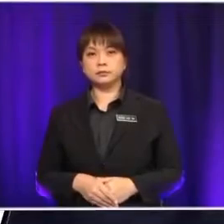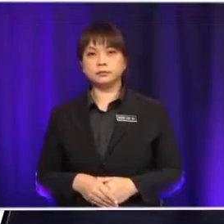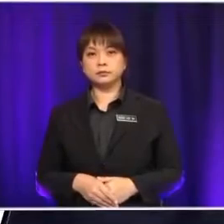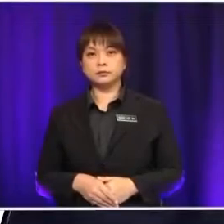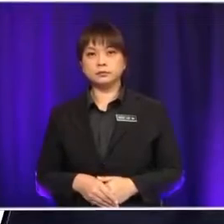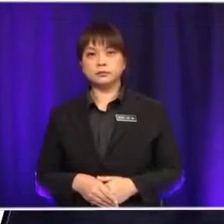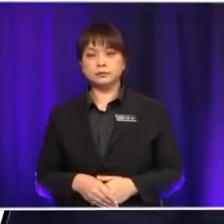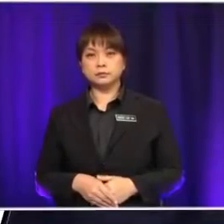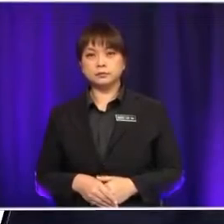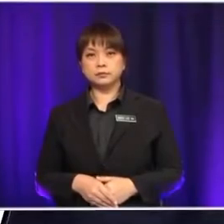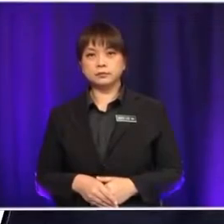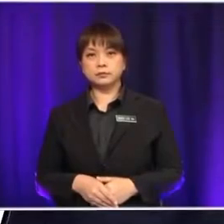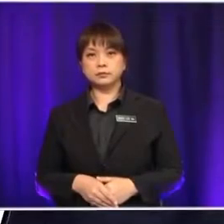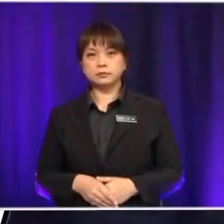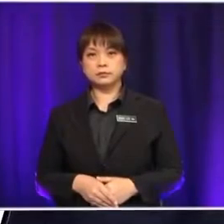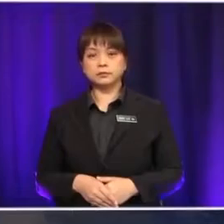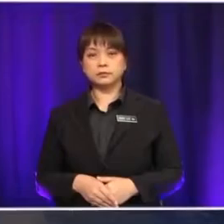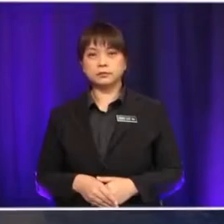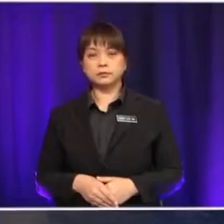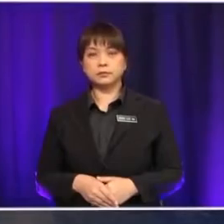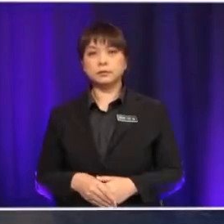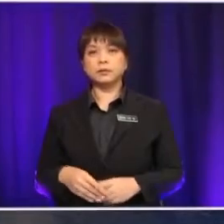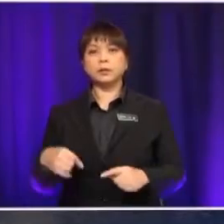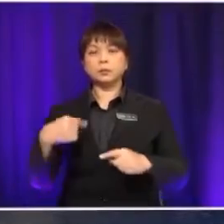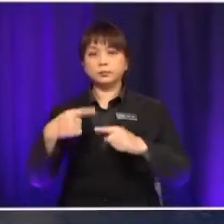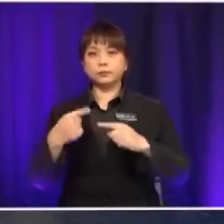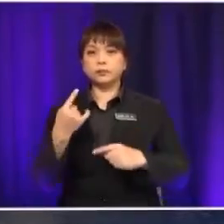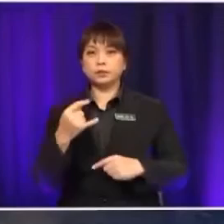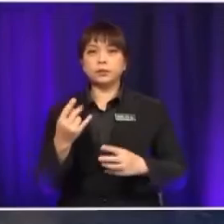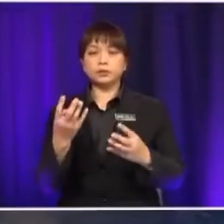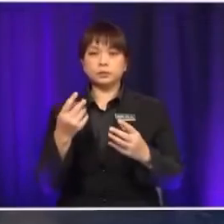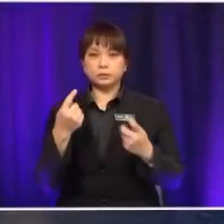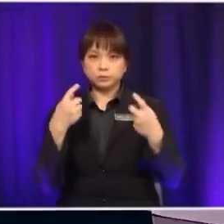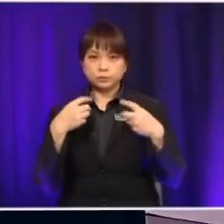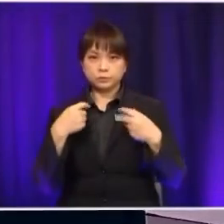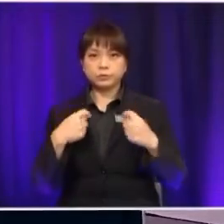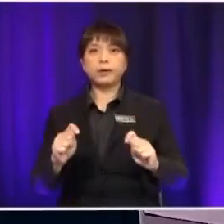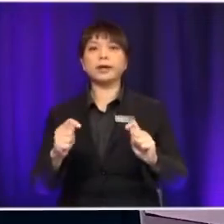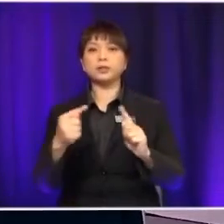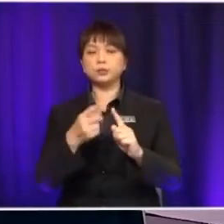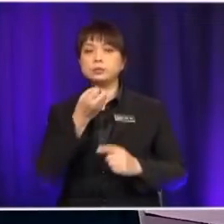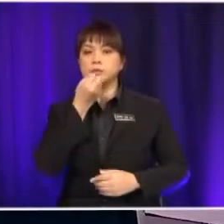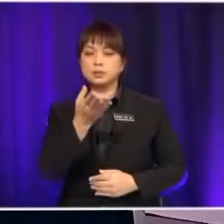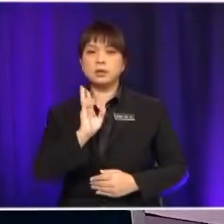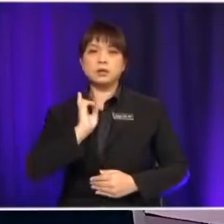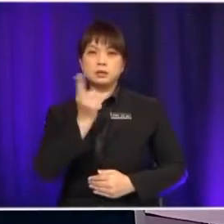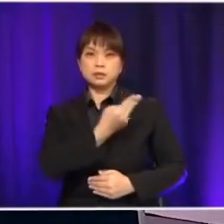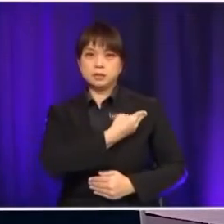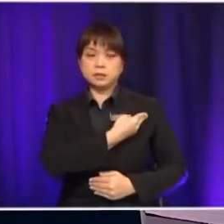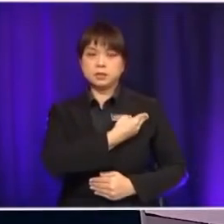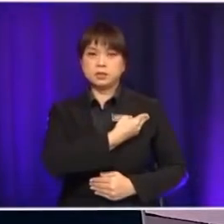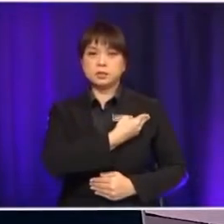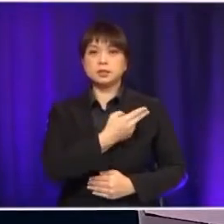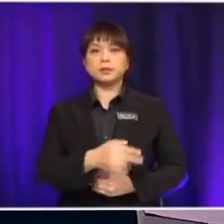desktop computer. Is that correct? Yeah. And then when they try to tell us about these advantages and disadvantages, when